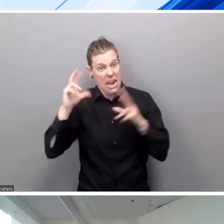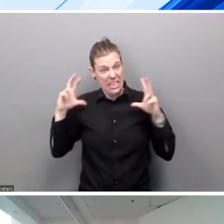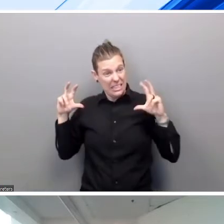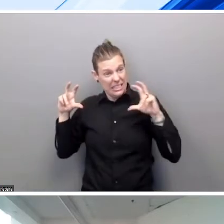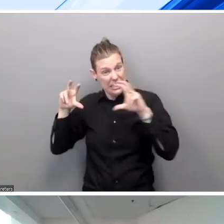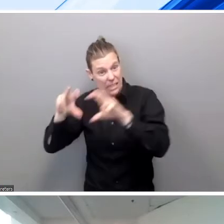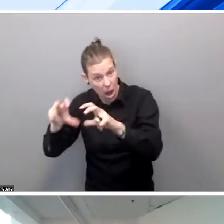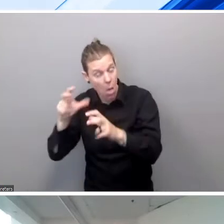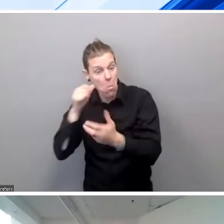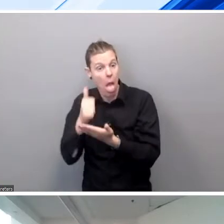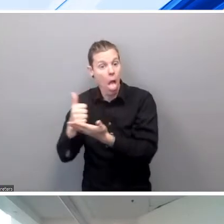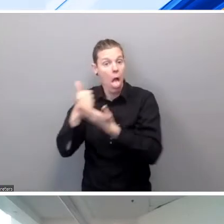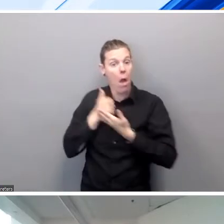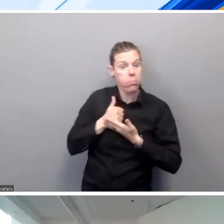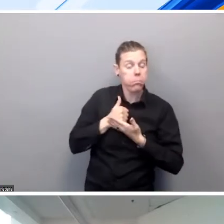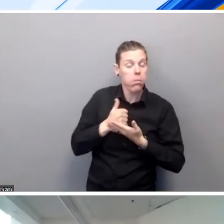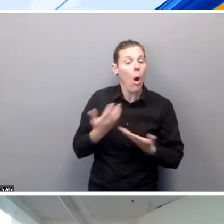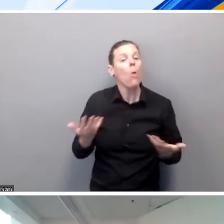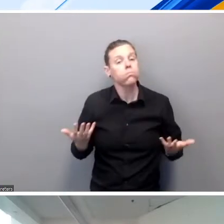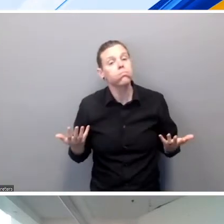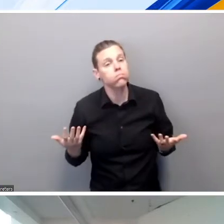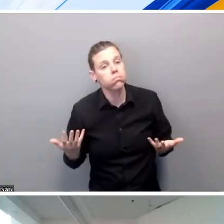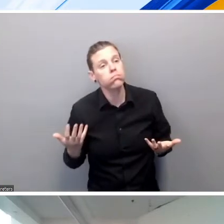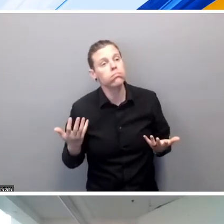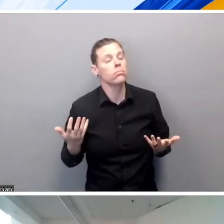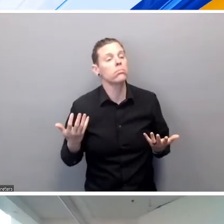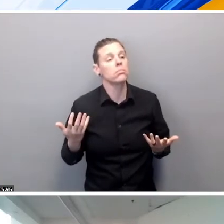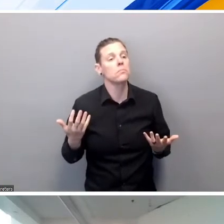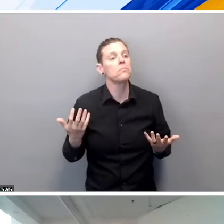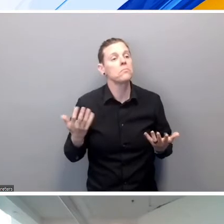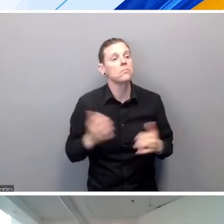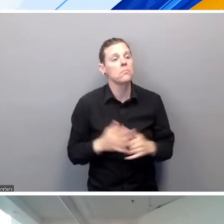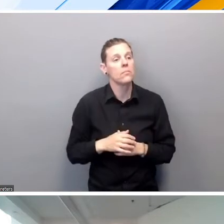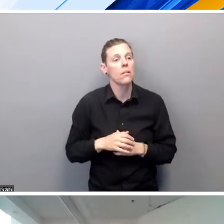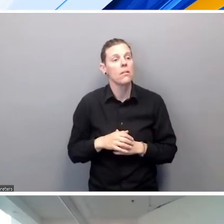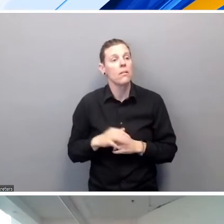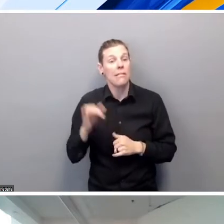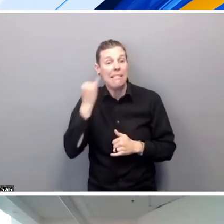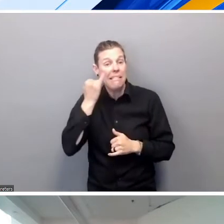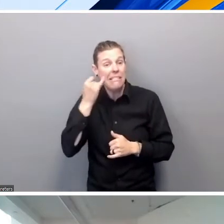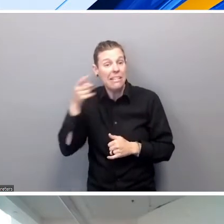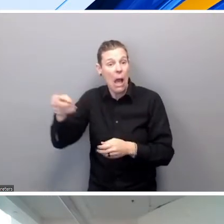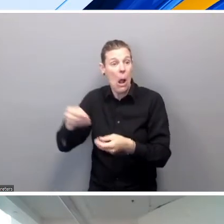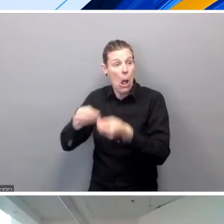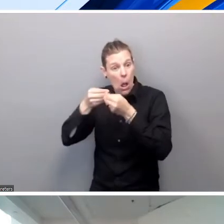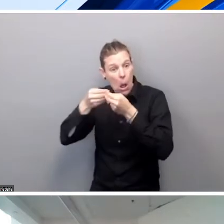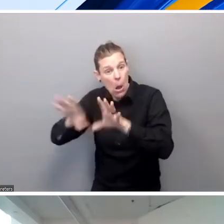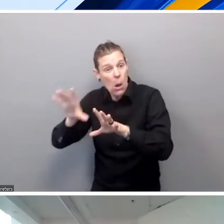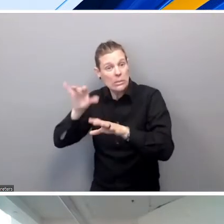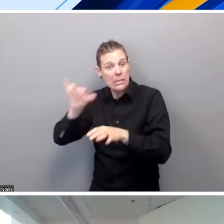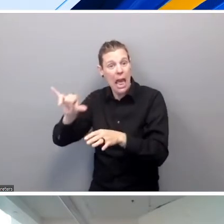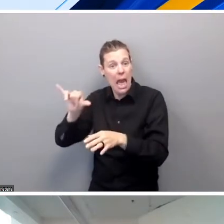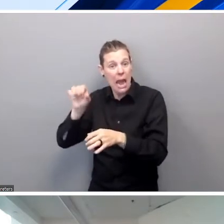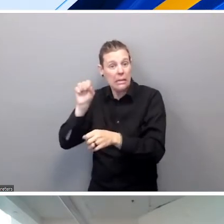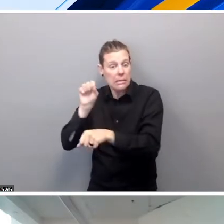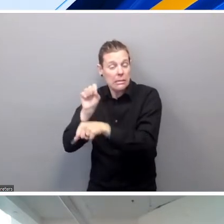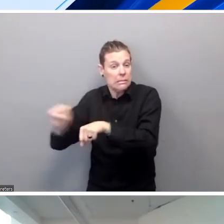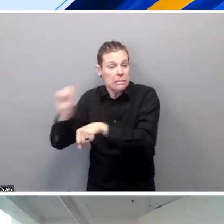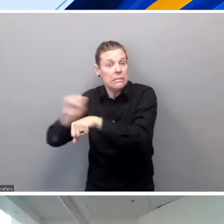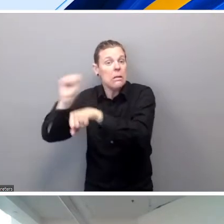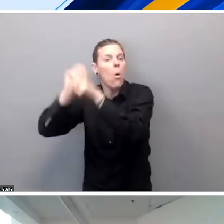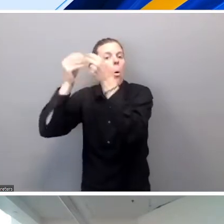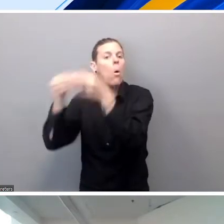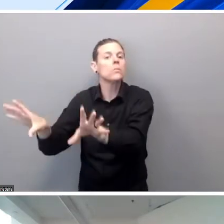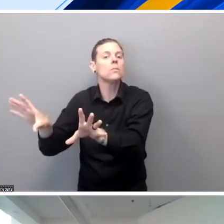that ability, if they lose that exclusive patent, I guess my